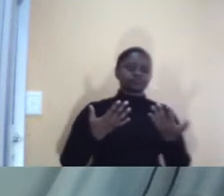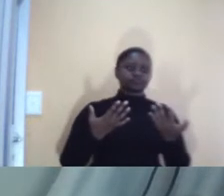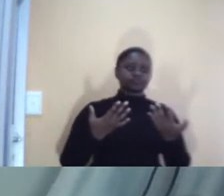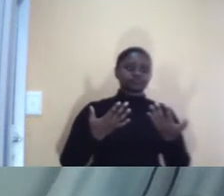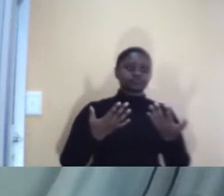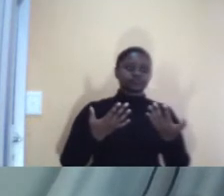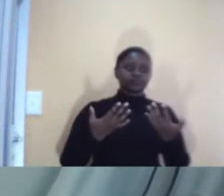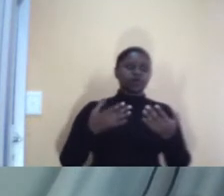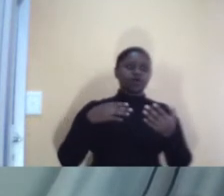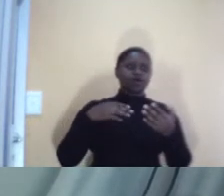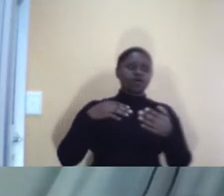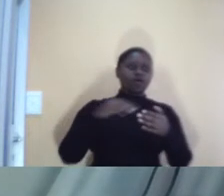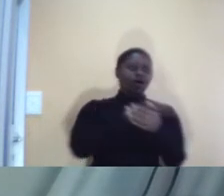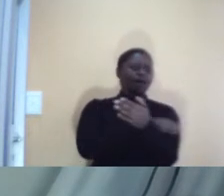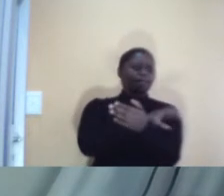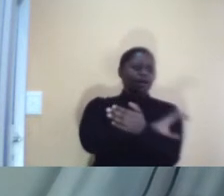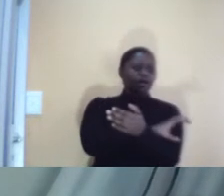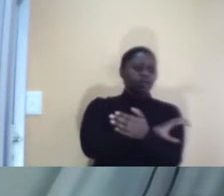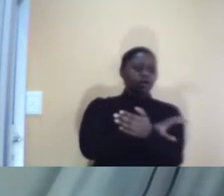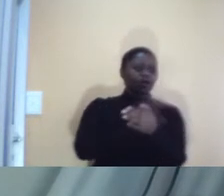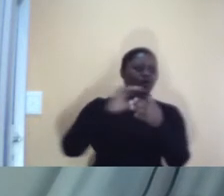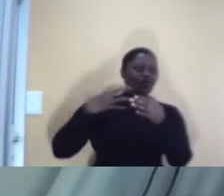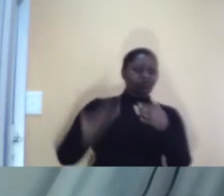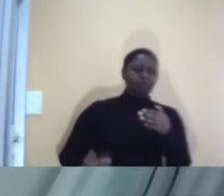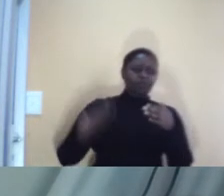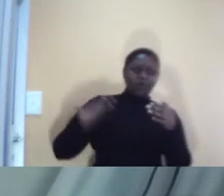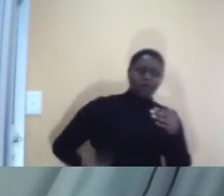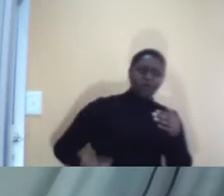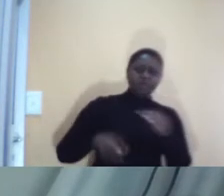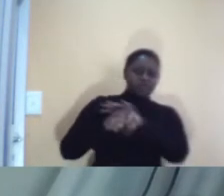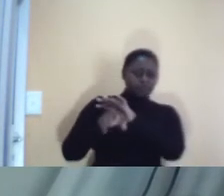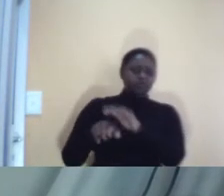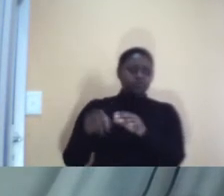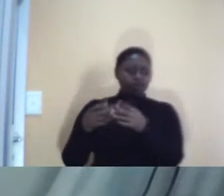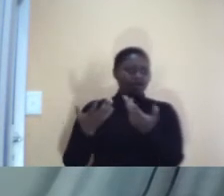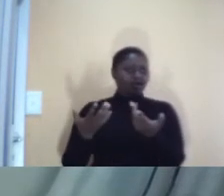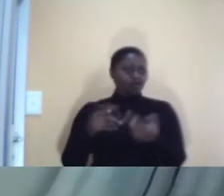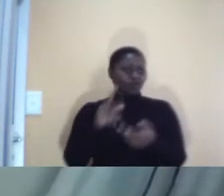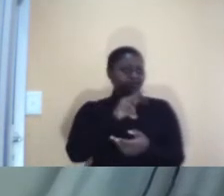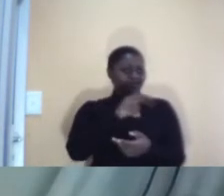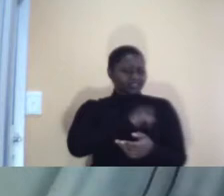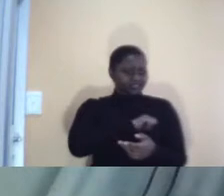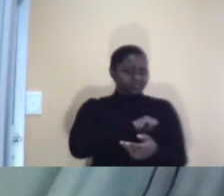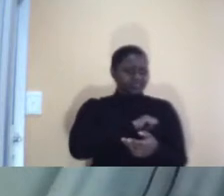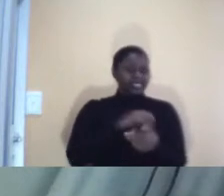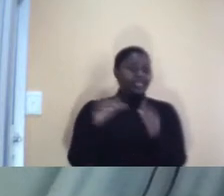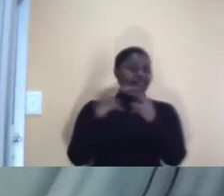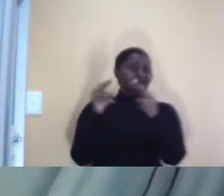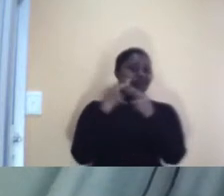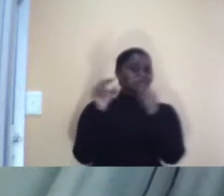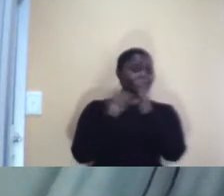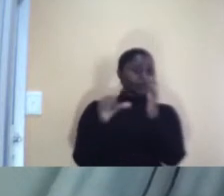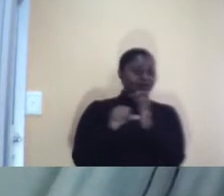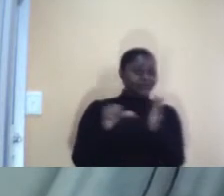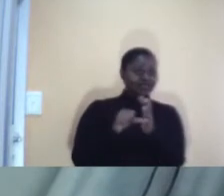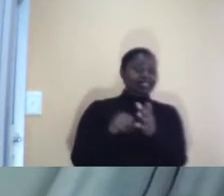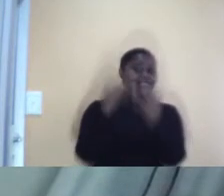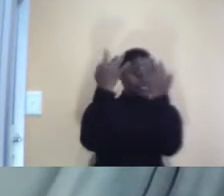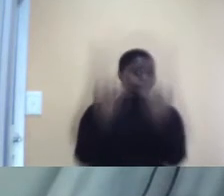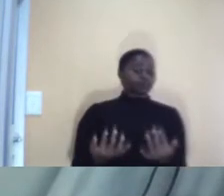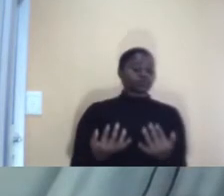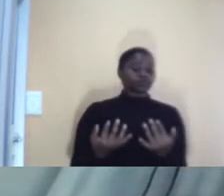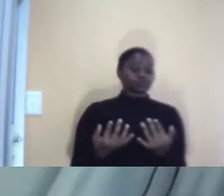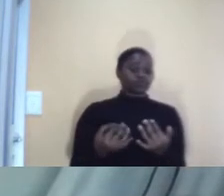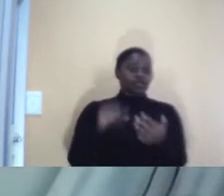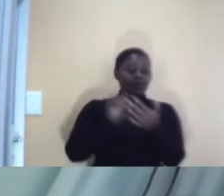power of the poorest in the poor in our province. This It is important that this budget should